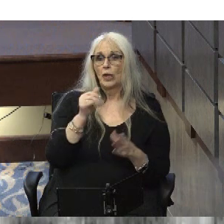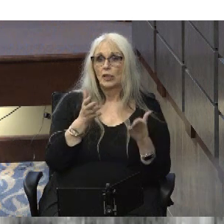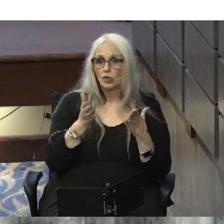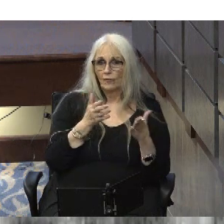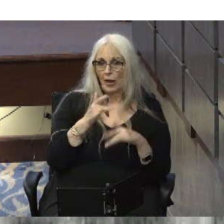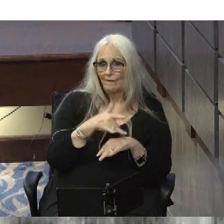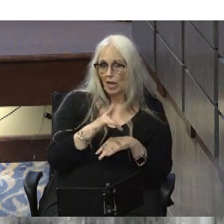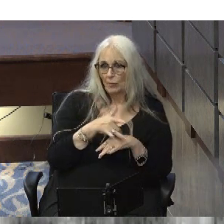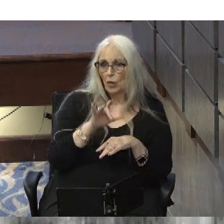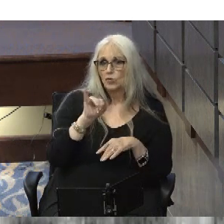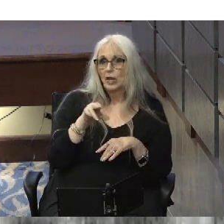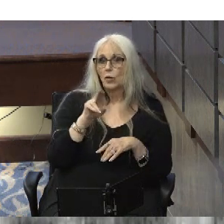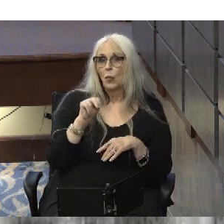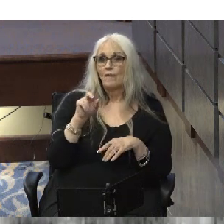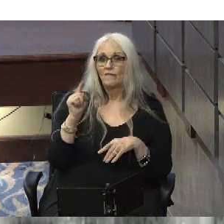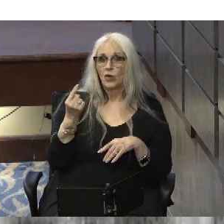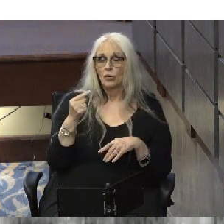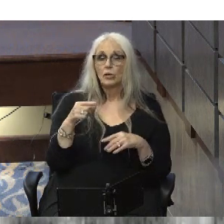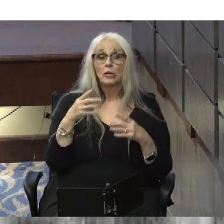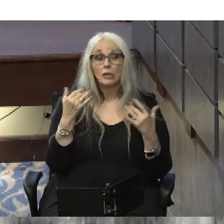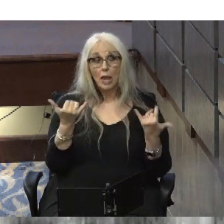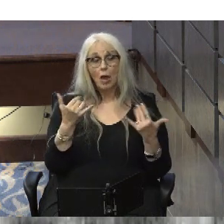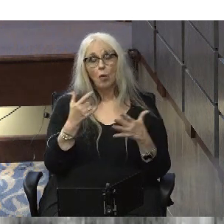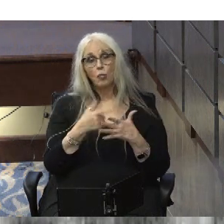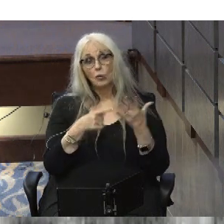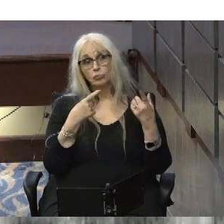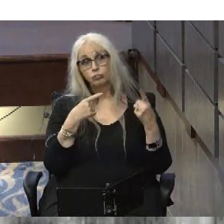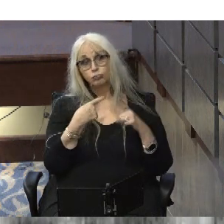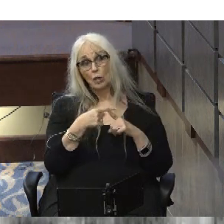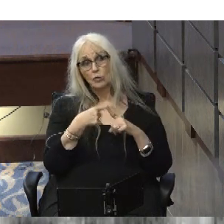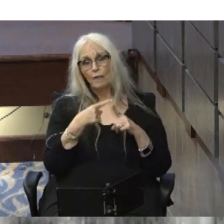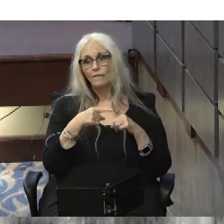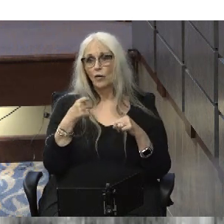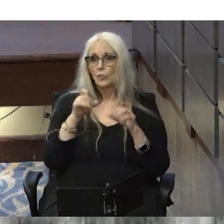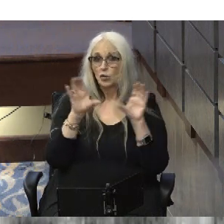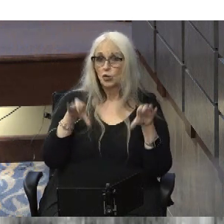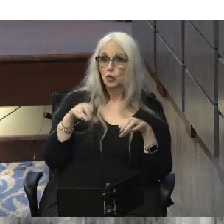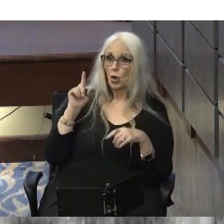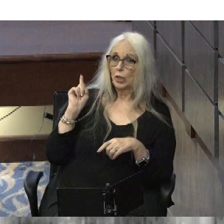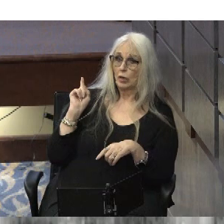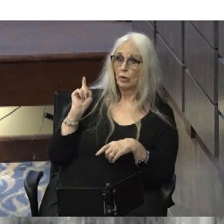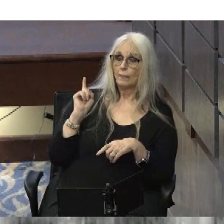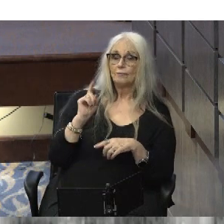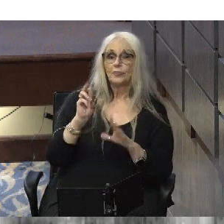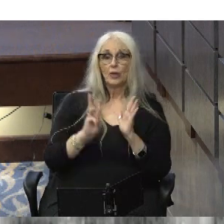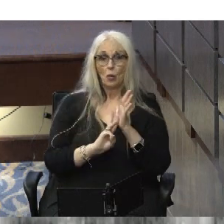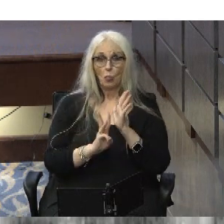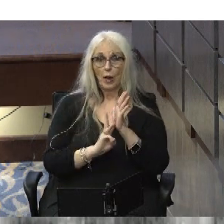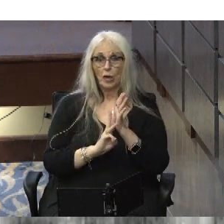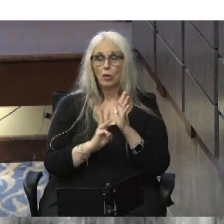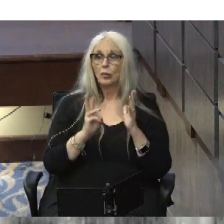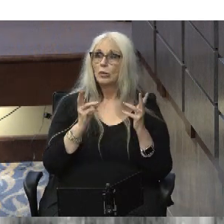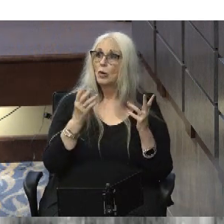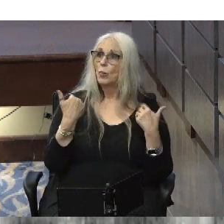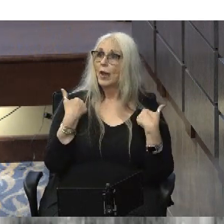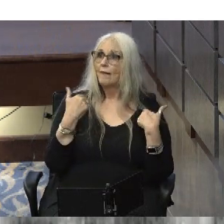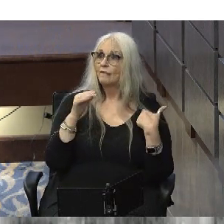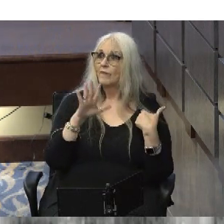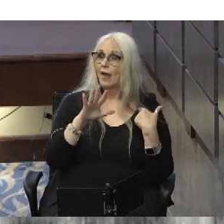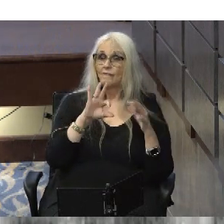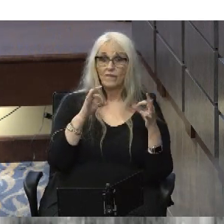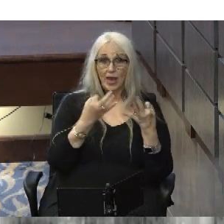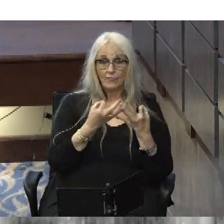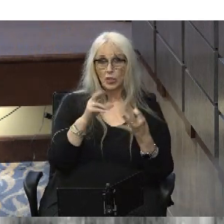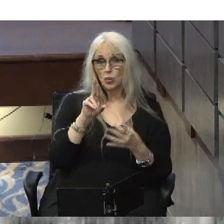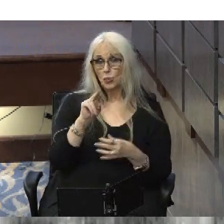on January 1st. So the takeaways with this particular chart here is that in the Waco area, we have 5 family